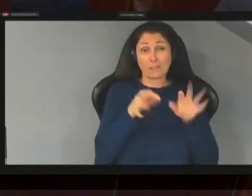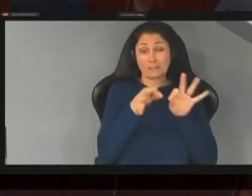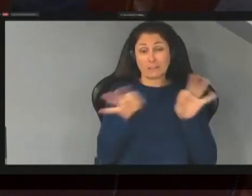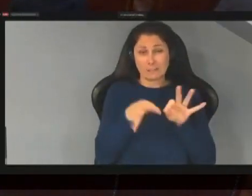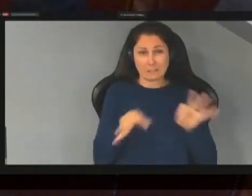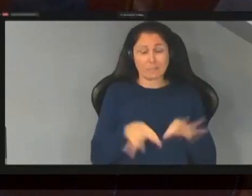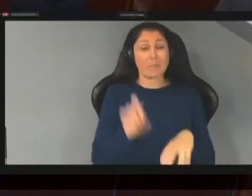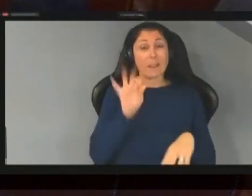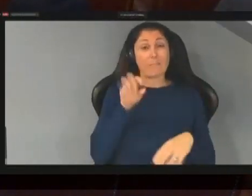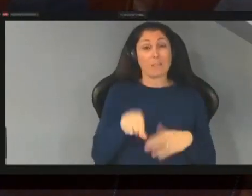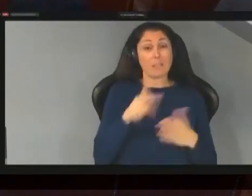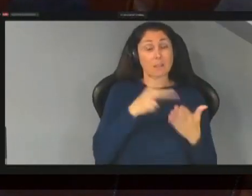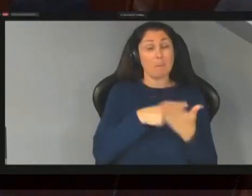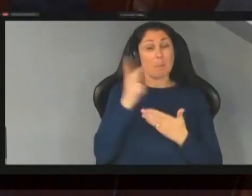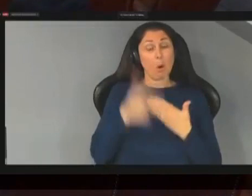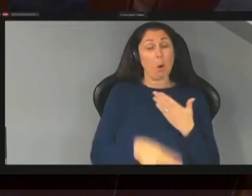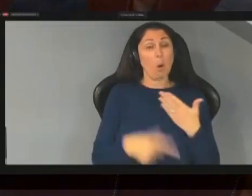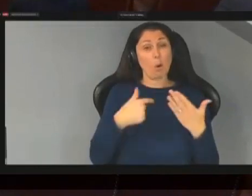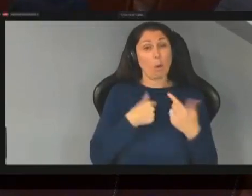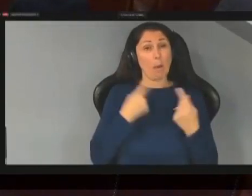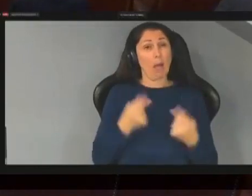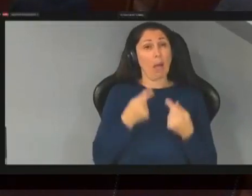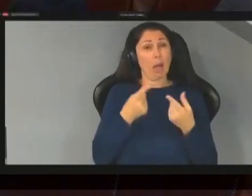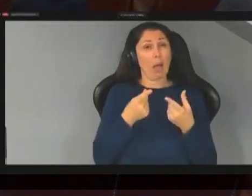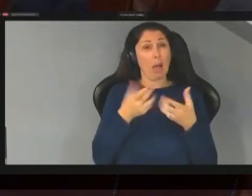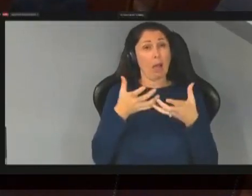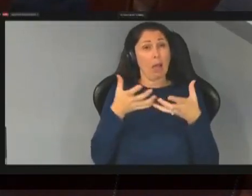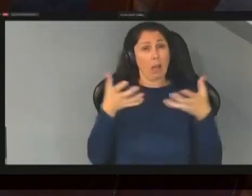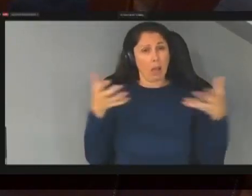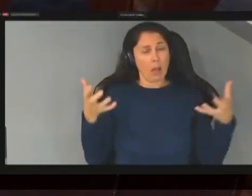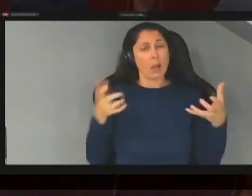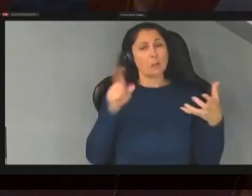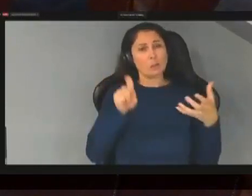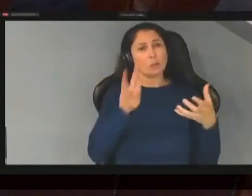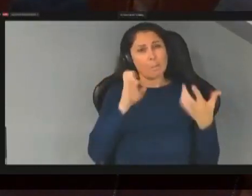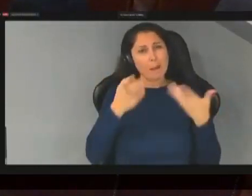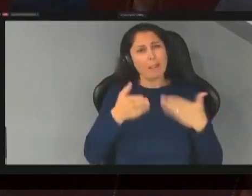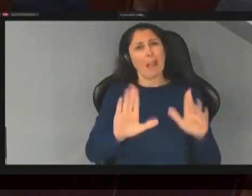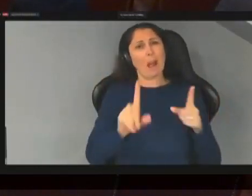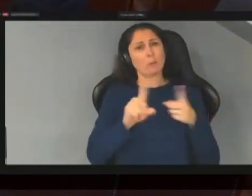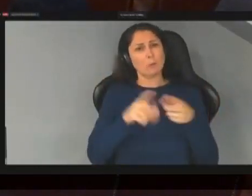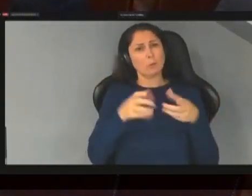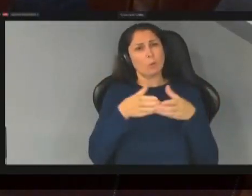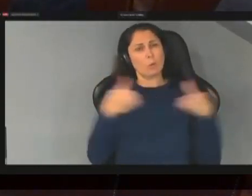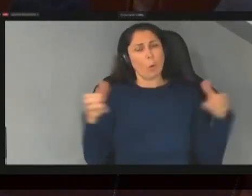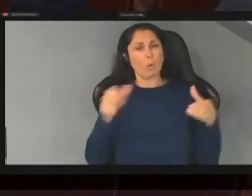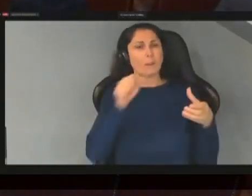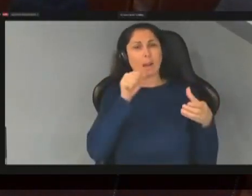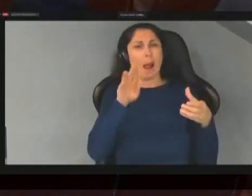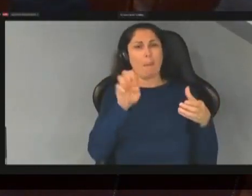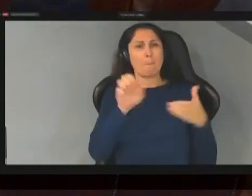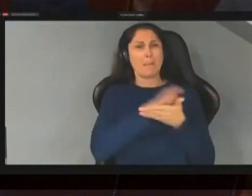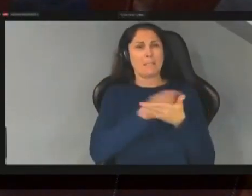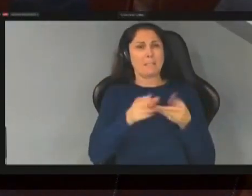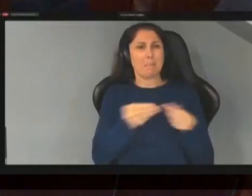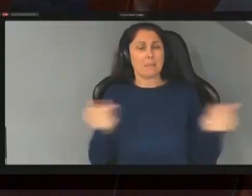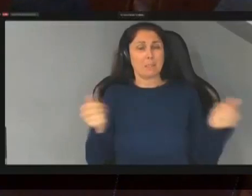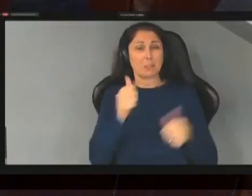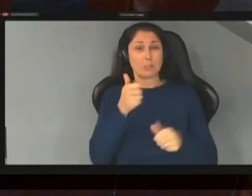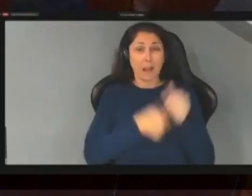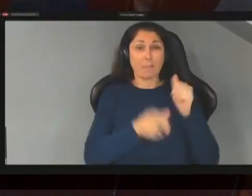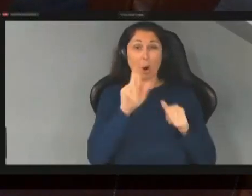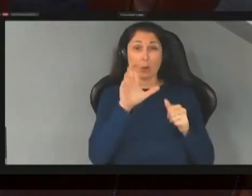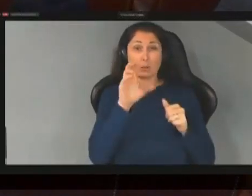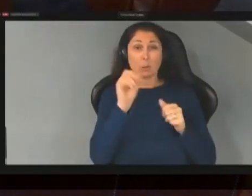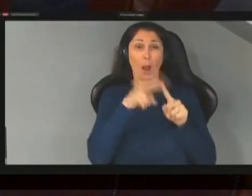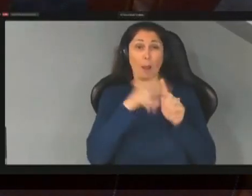program has growing pains, then it should be allowed to grow, not be diminished. Every RCO application